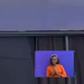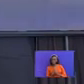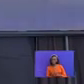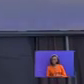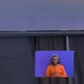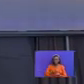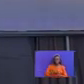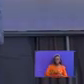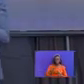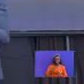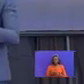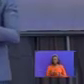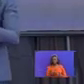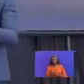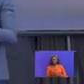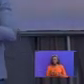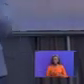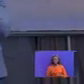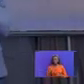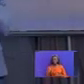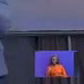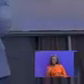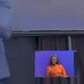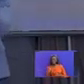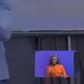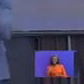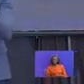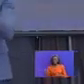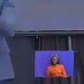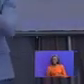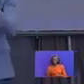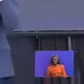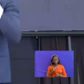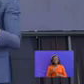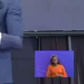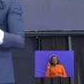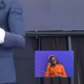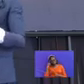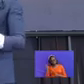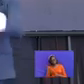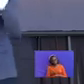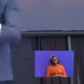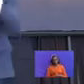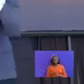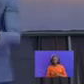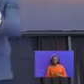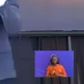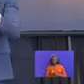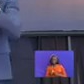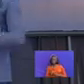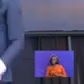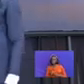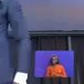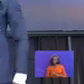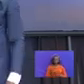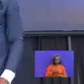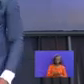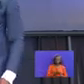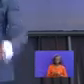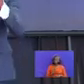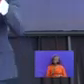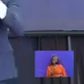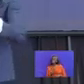because of the balance of teaching one of the things I thought being like John the Baptist was Radical until I studied John the